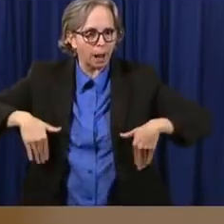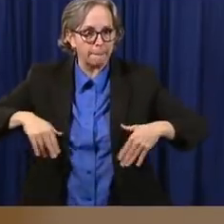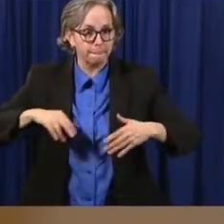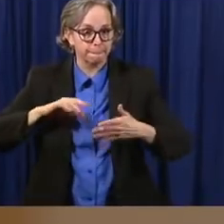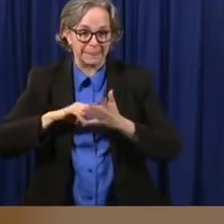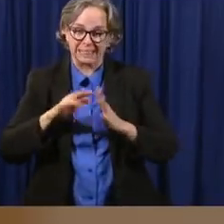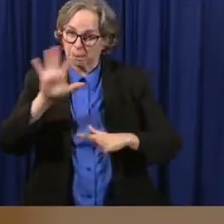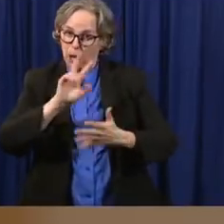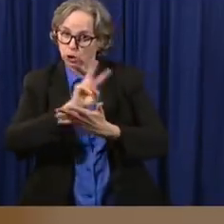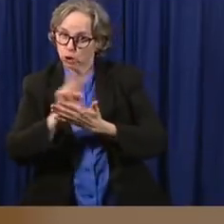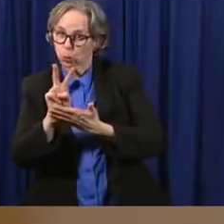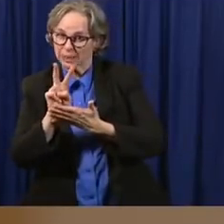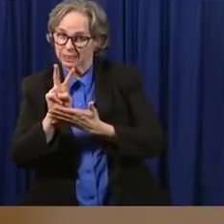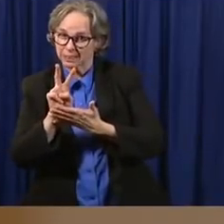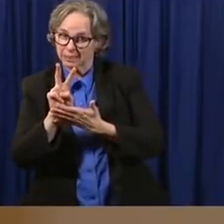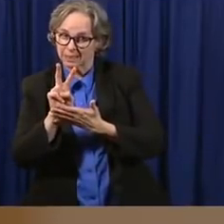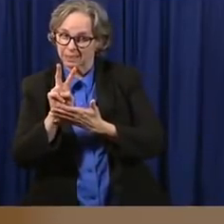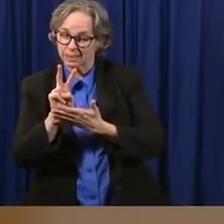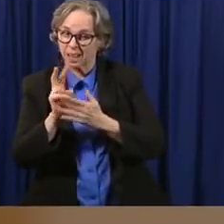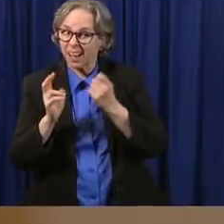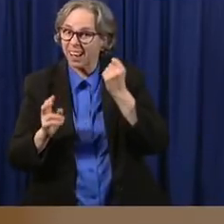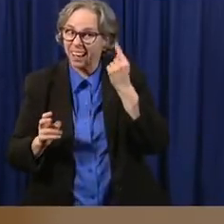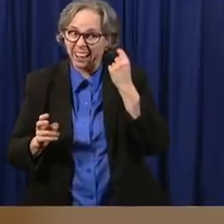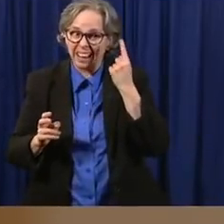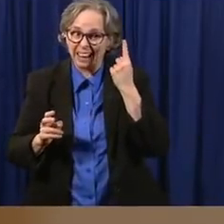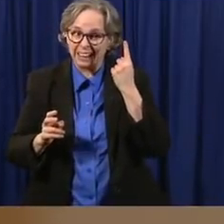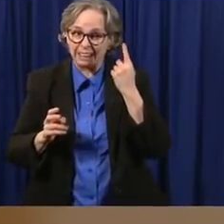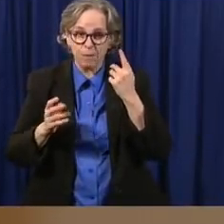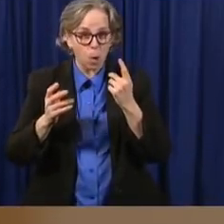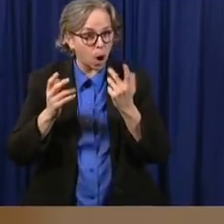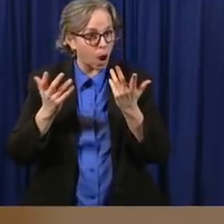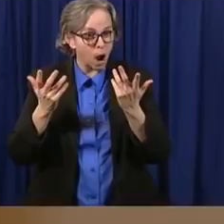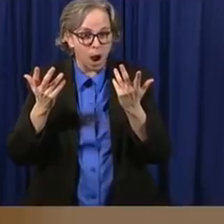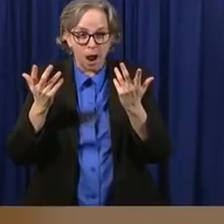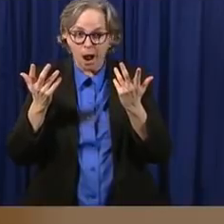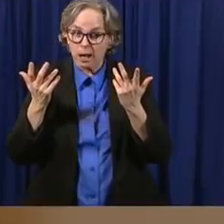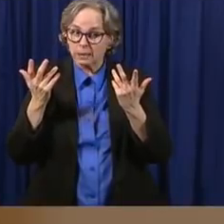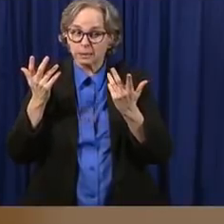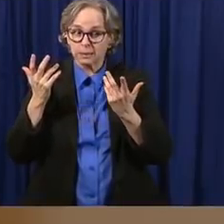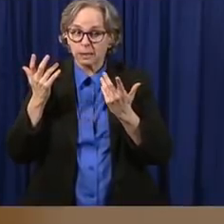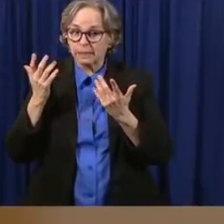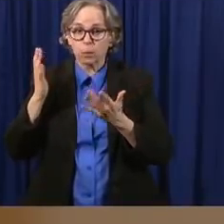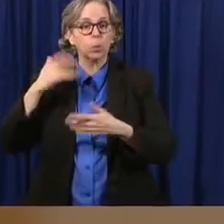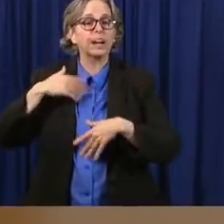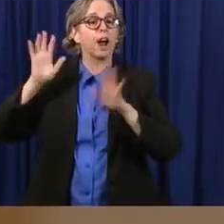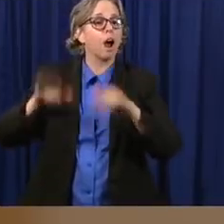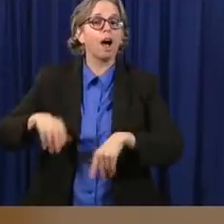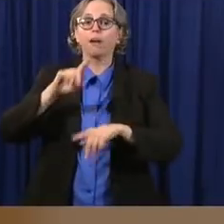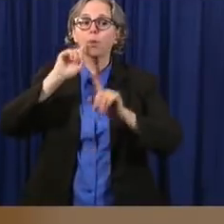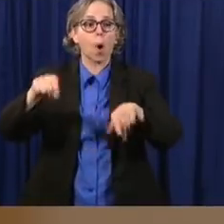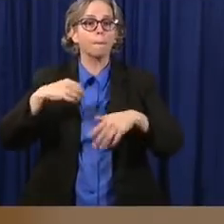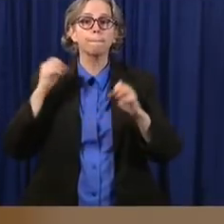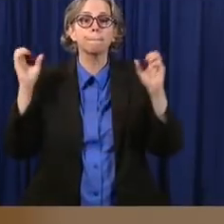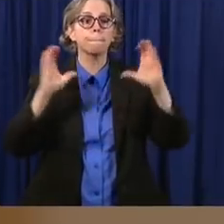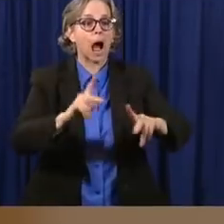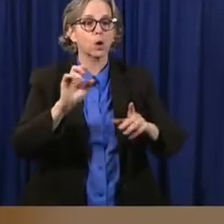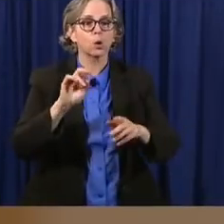go too quickly and remove these things too quickly, they see that spike. So just keep watching what's